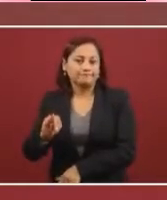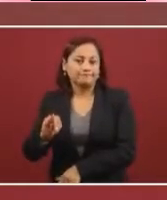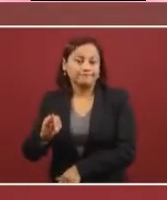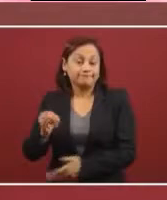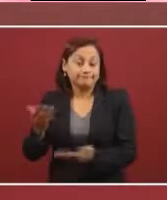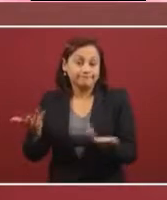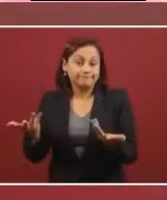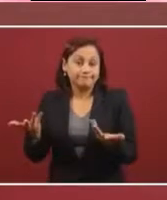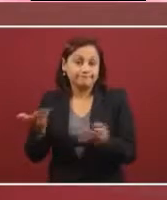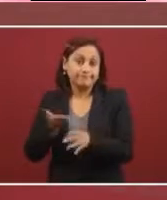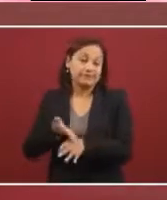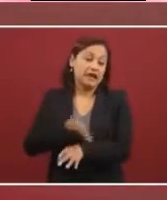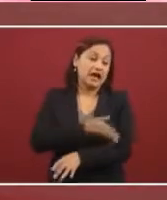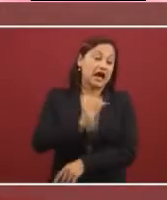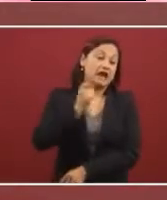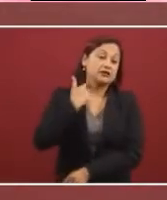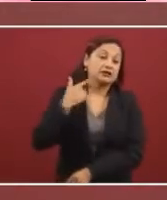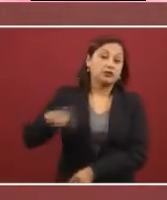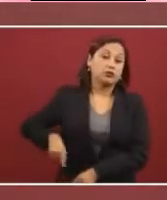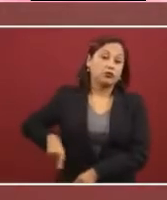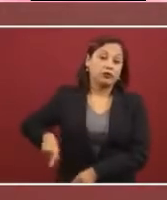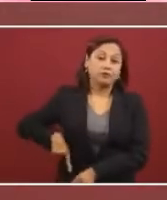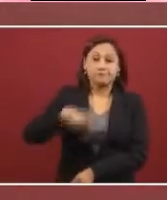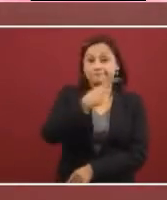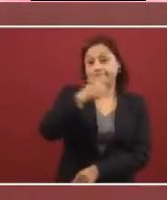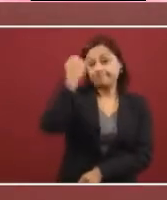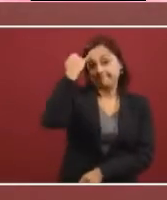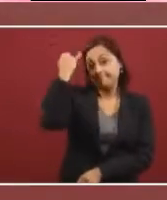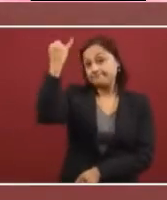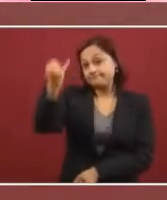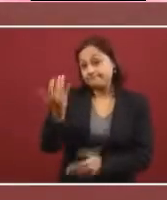That was the great creation that they had.